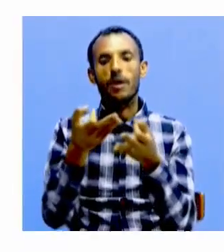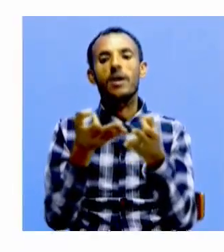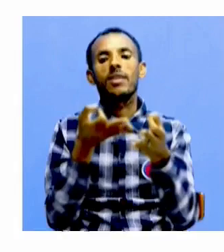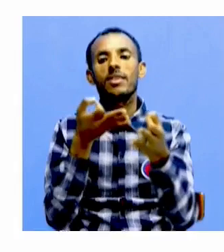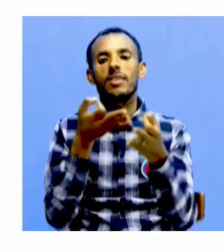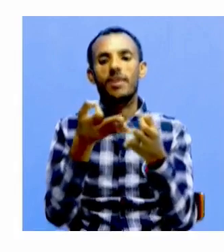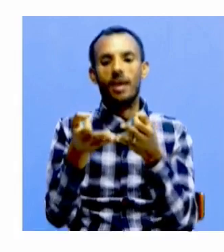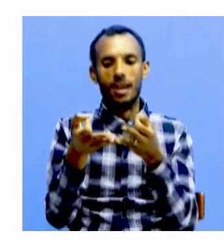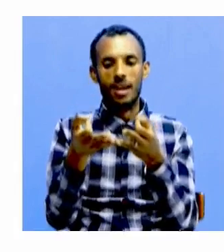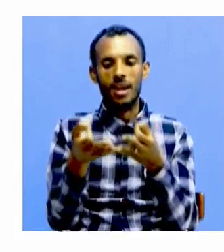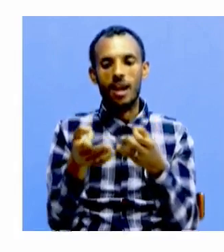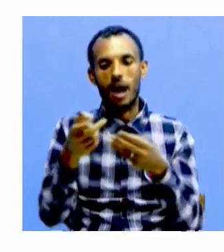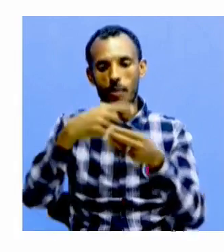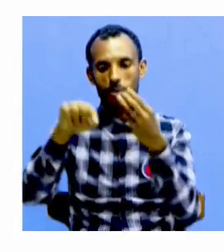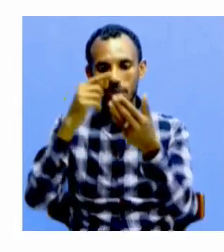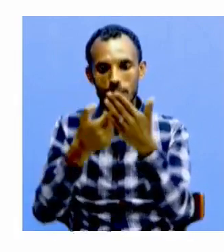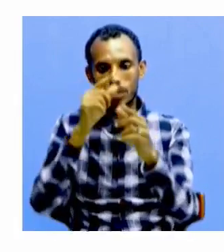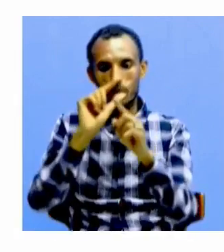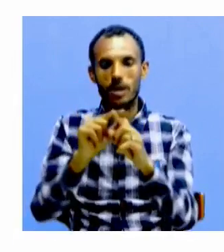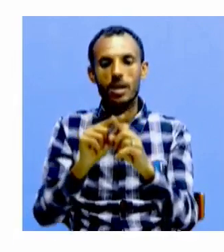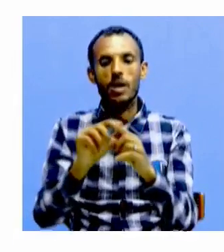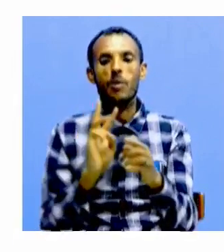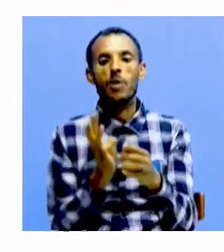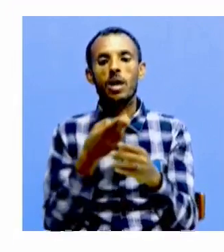Look, normally we call it